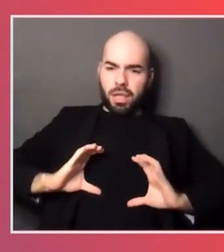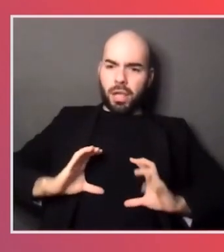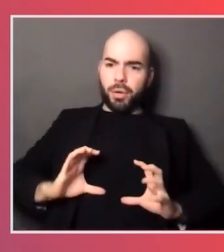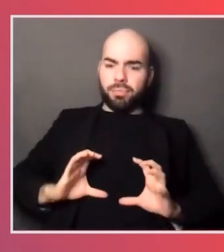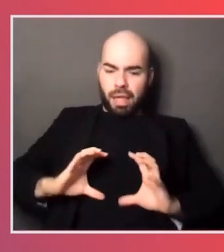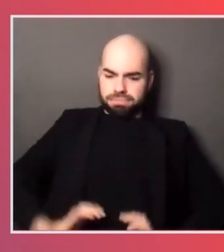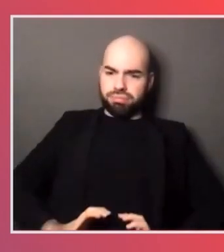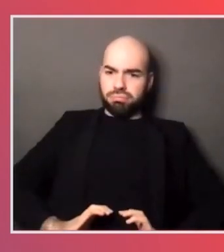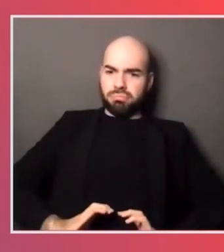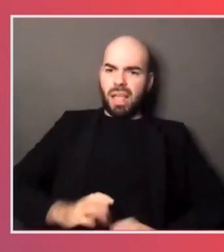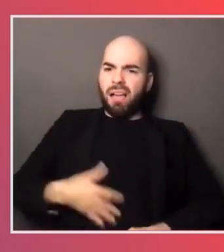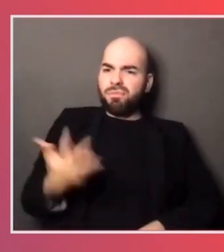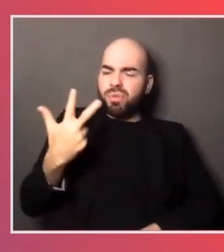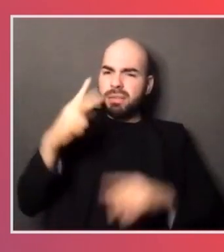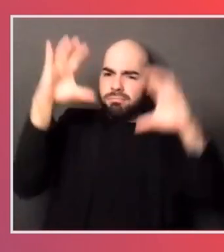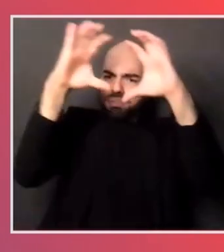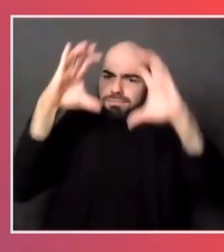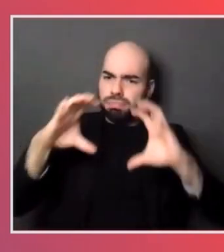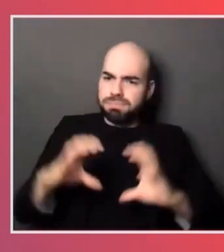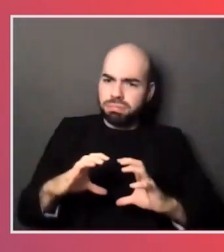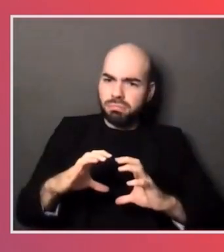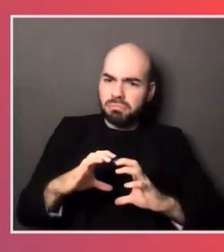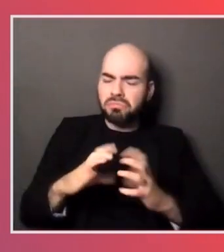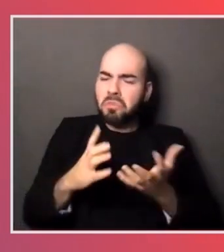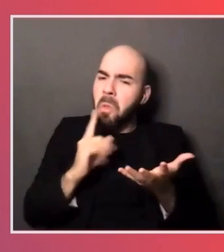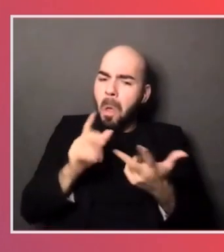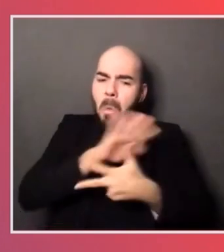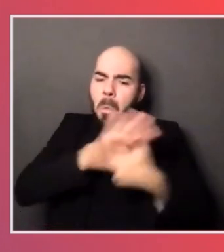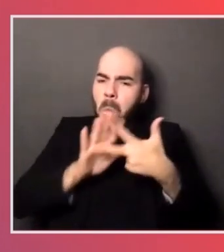subdivisions. Okay.